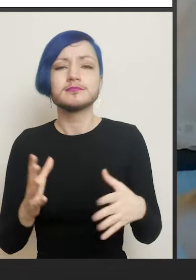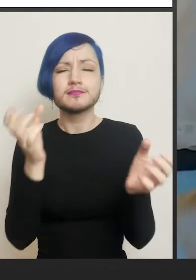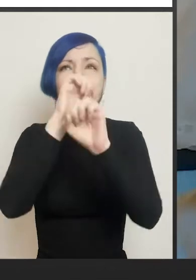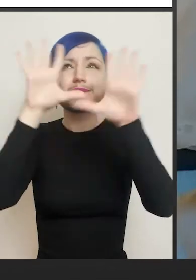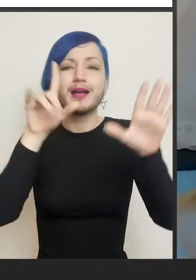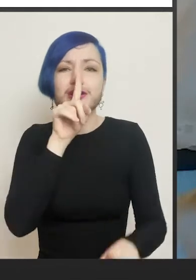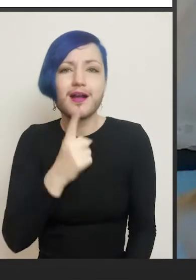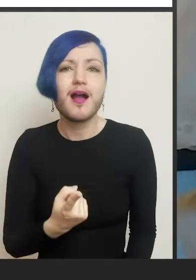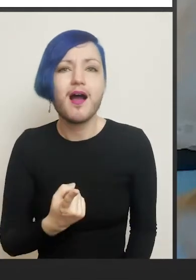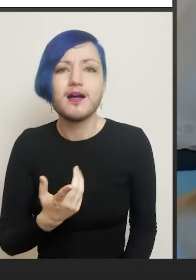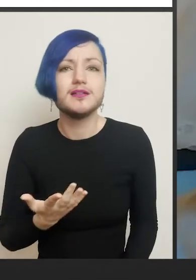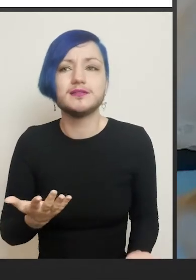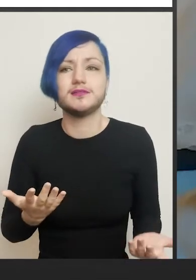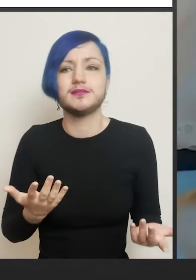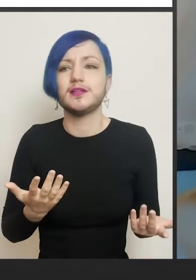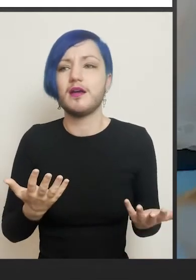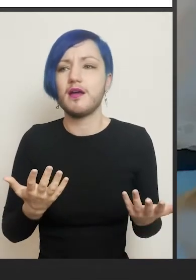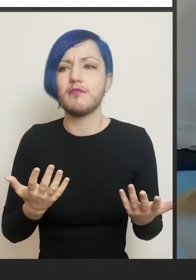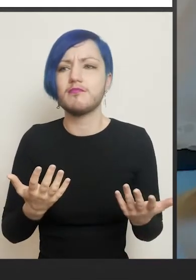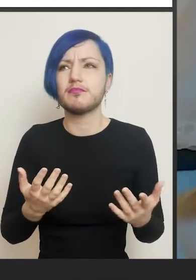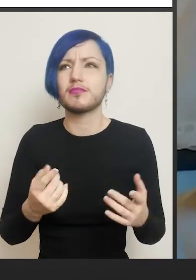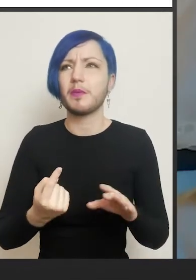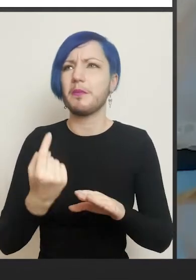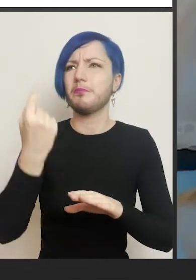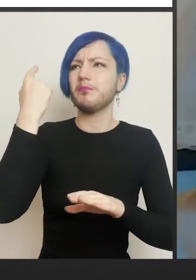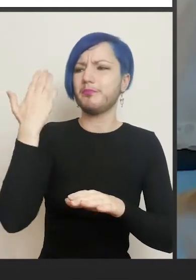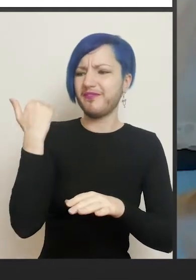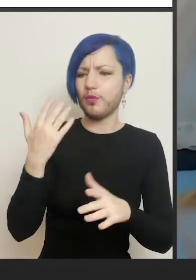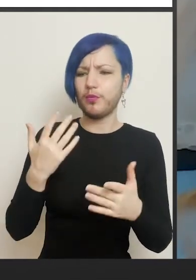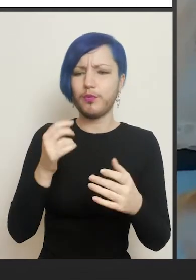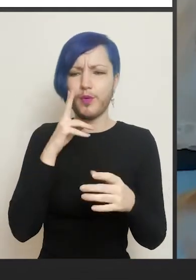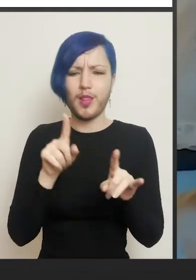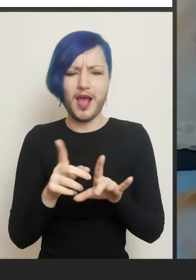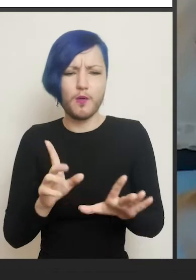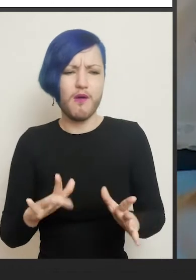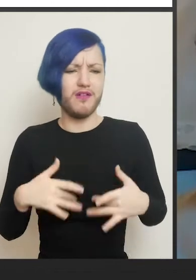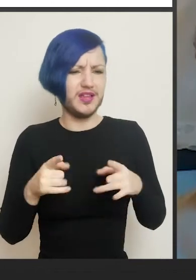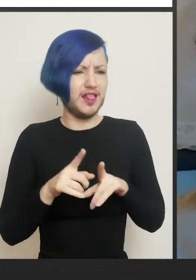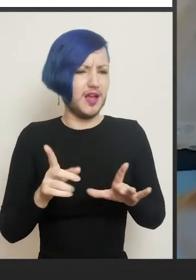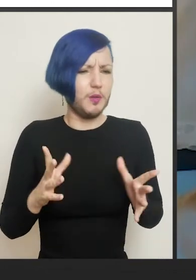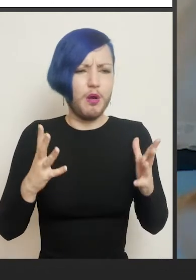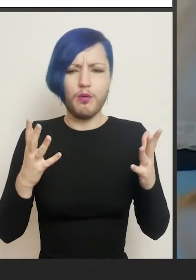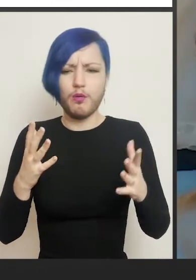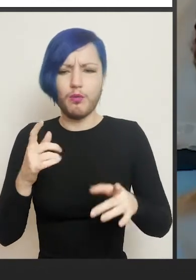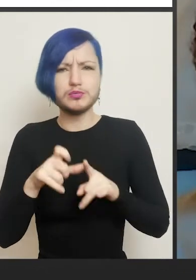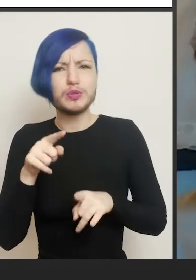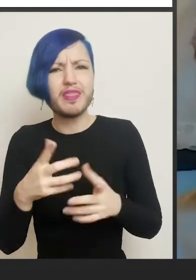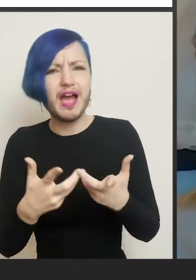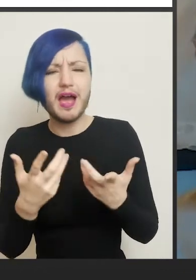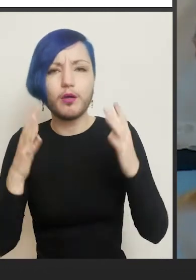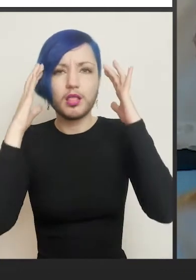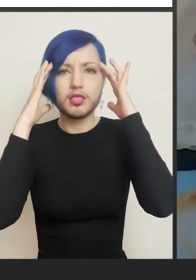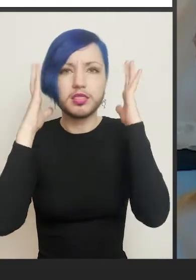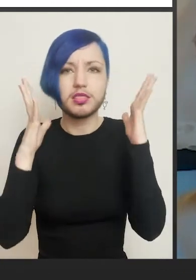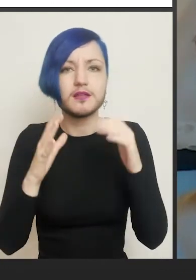still can't conceptualize how it was and what that looks like and how that feels or how it's even done. And I